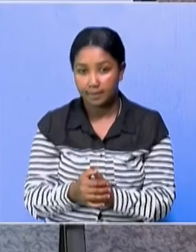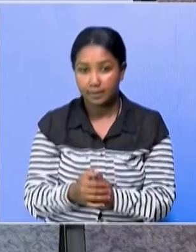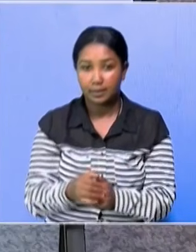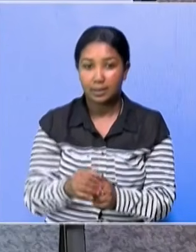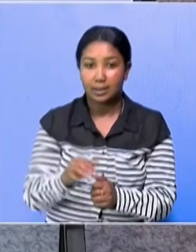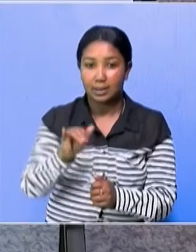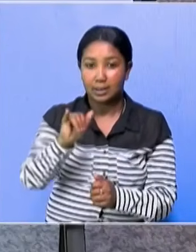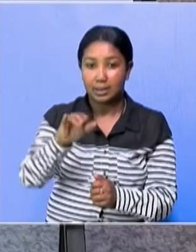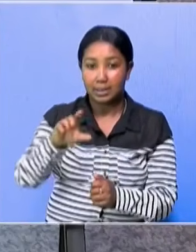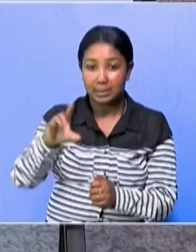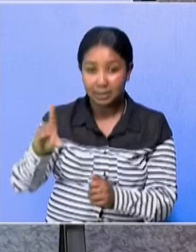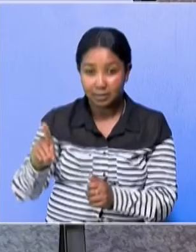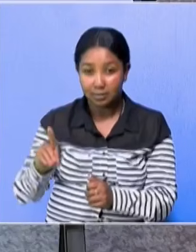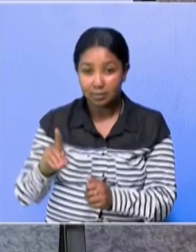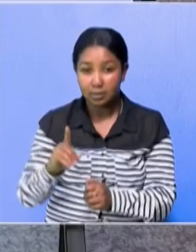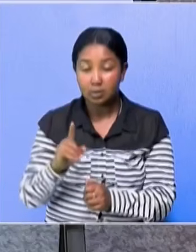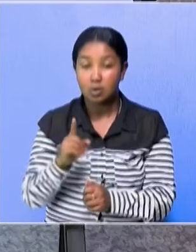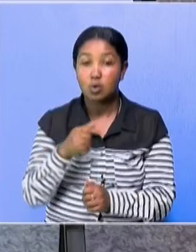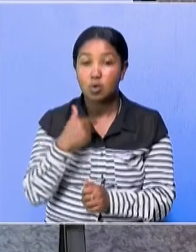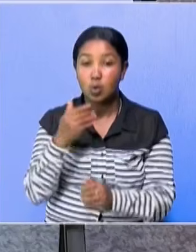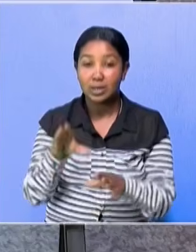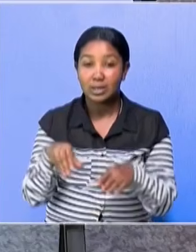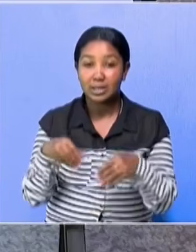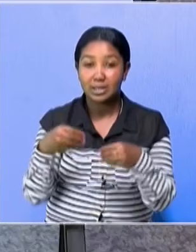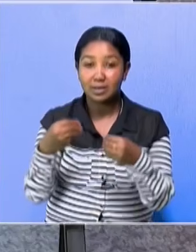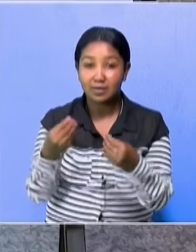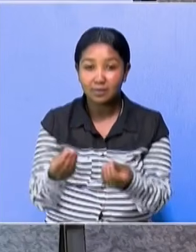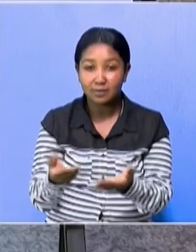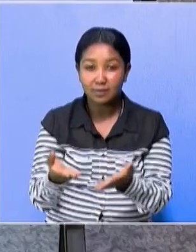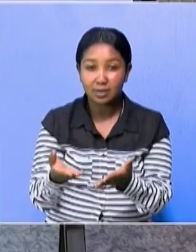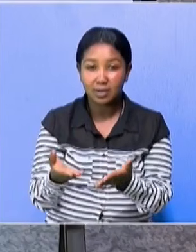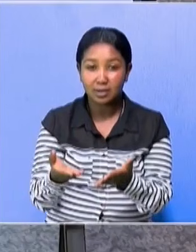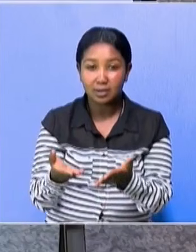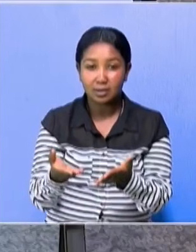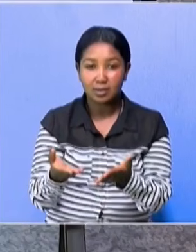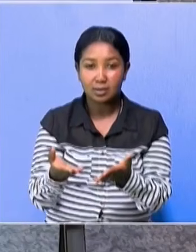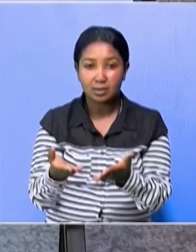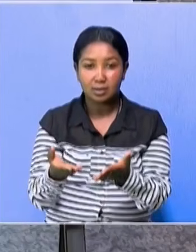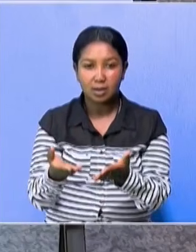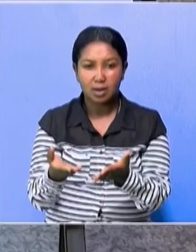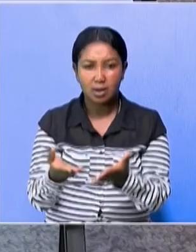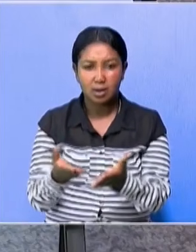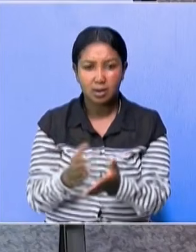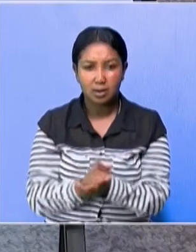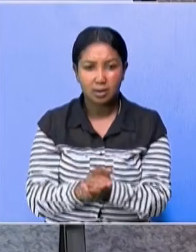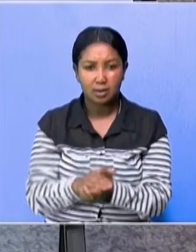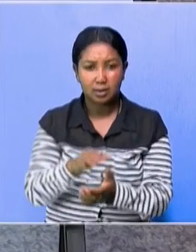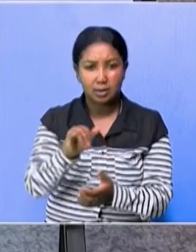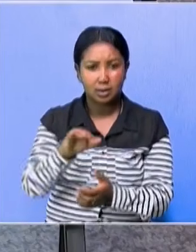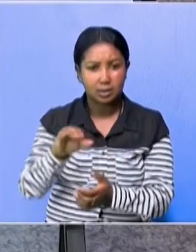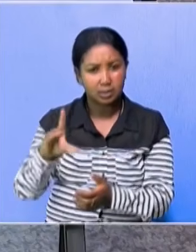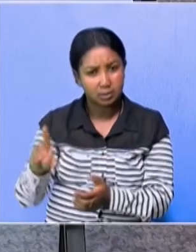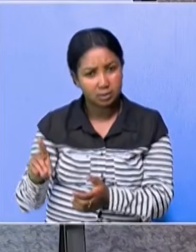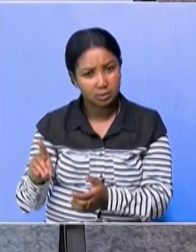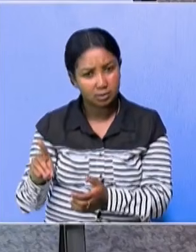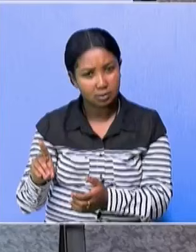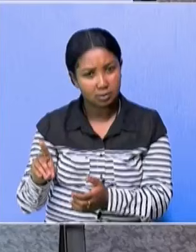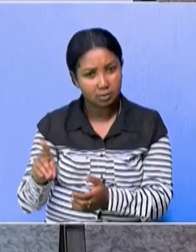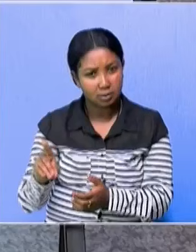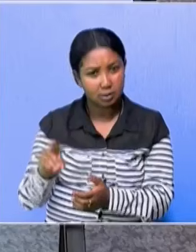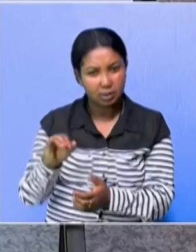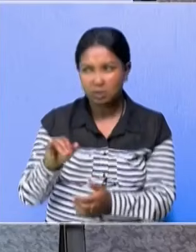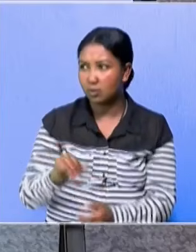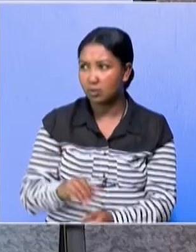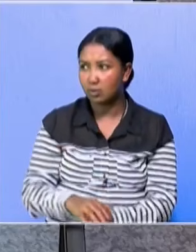Yield means that who gives priority to cross the road. Is that for the vehicle or for the